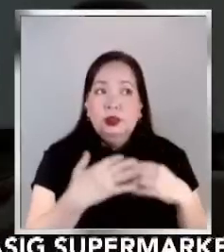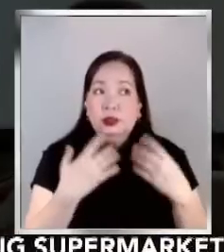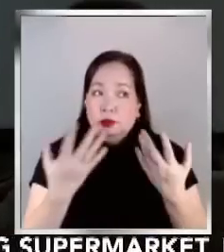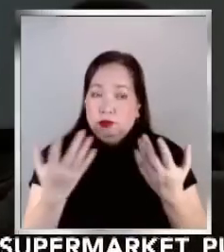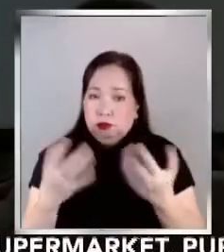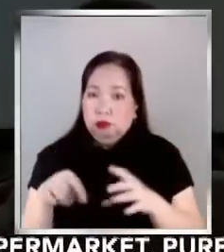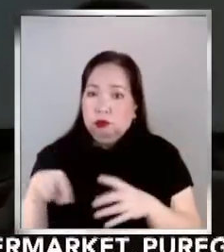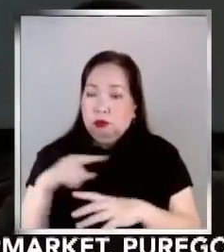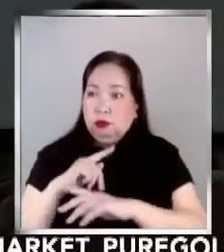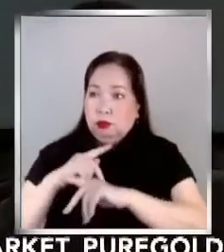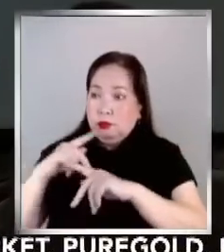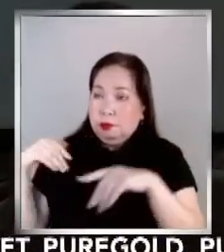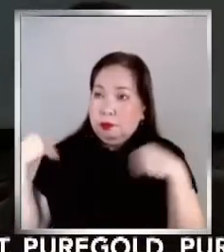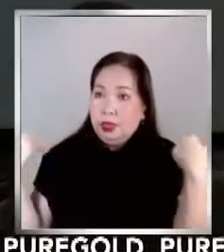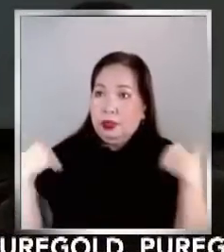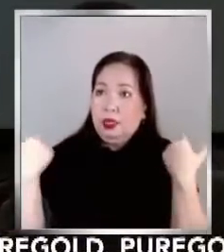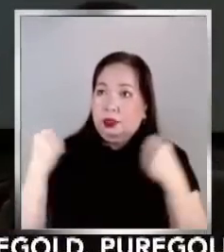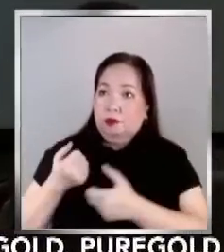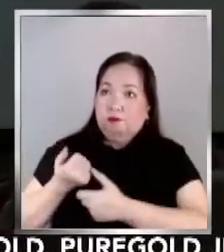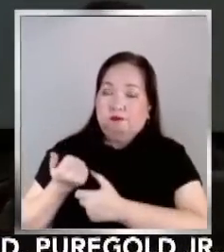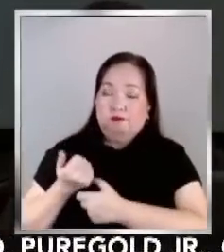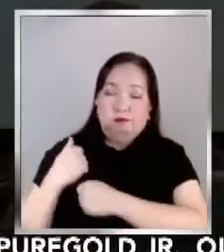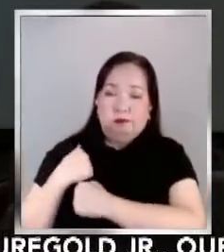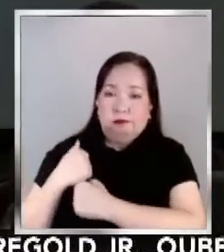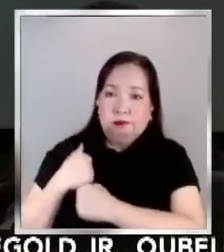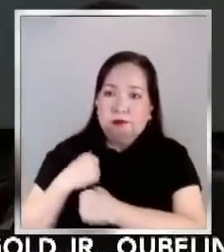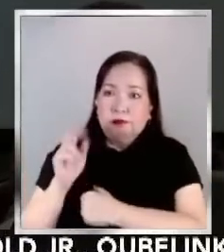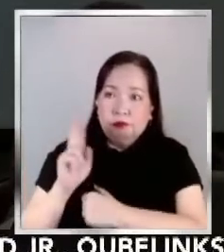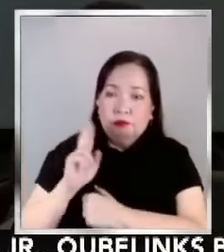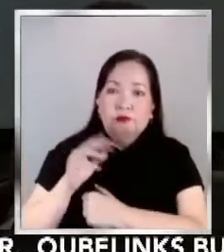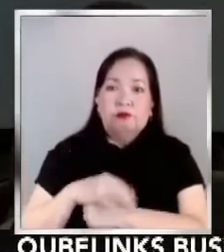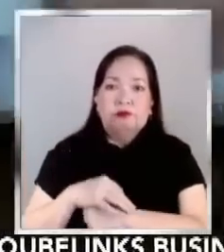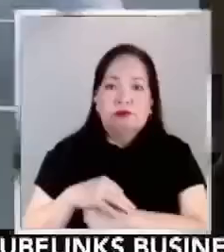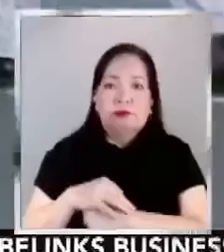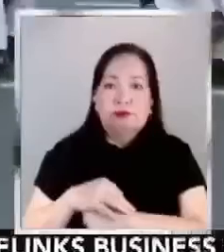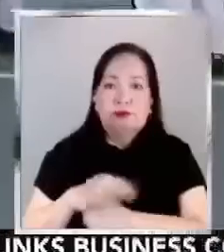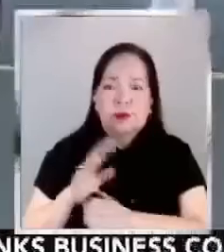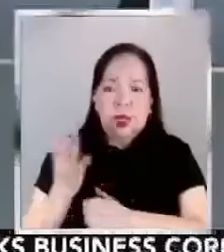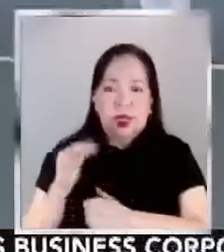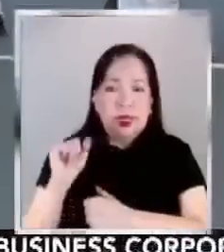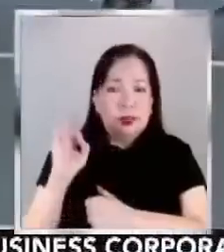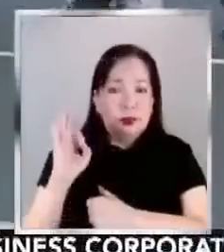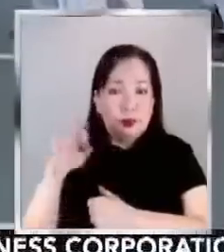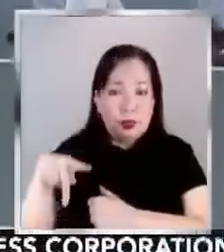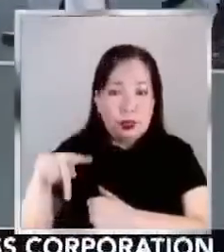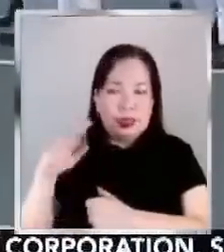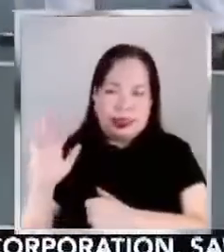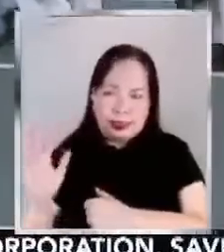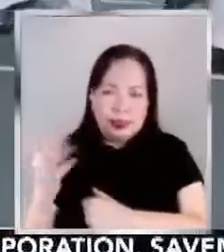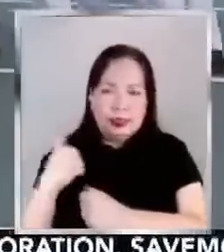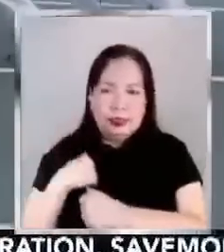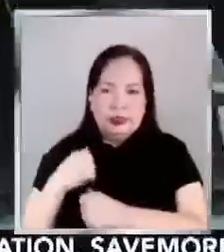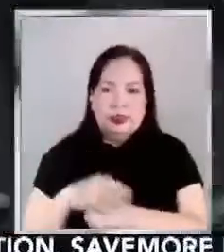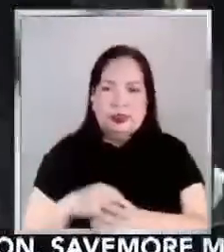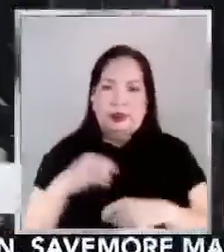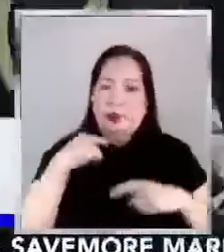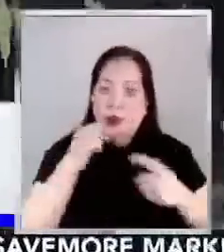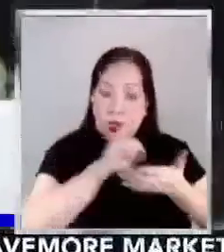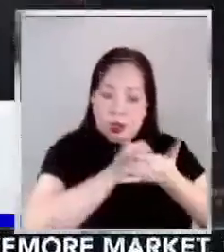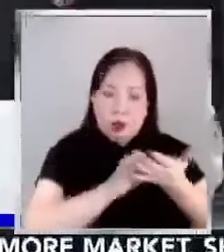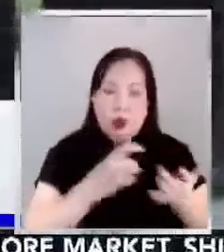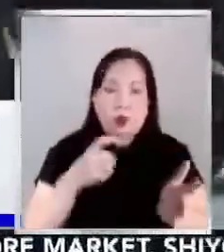as to be able to become AFP citizen soldiers. Sa ilang akda, mandatory ang